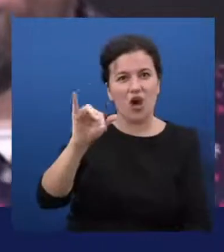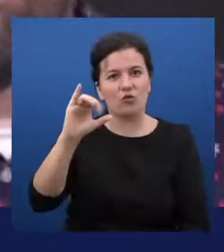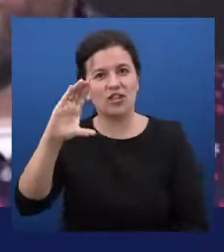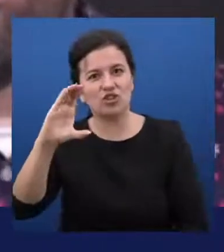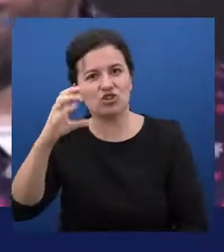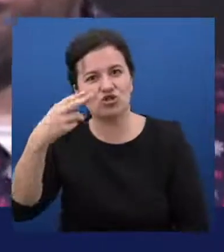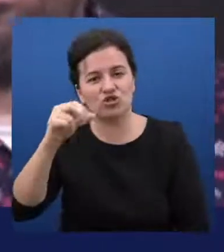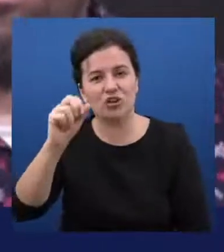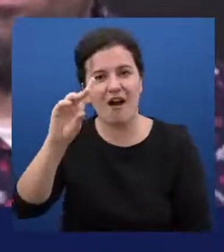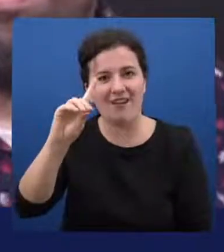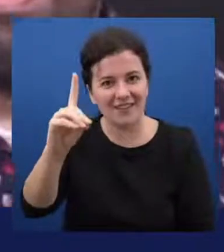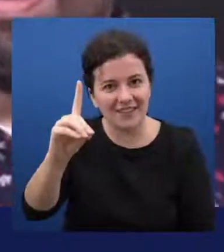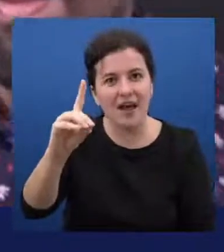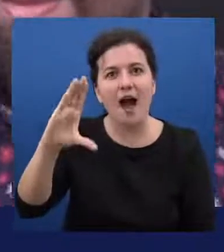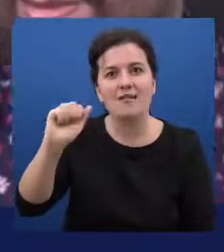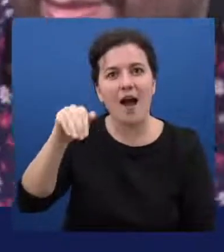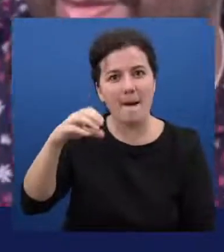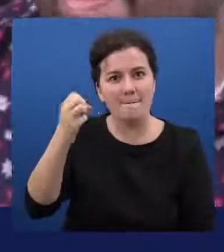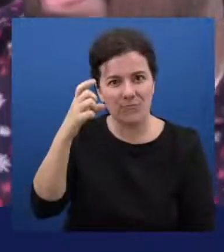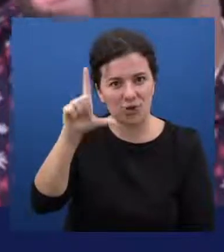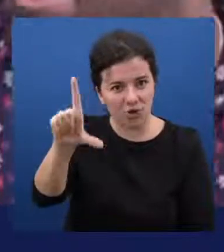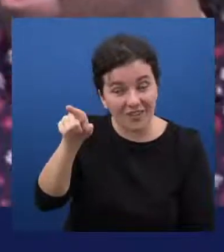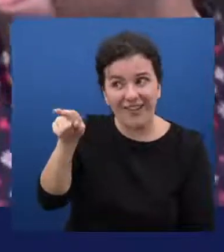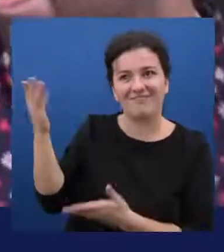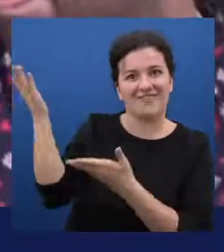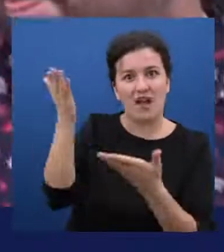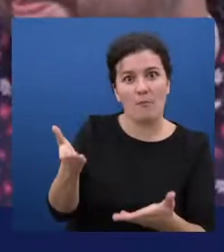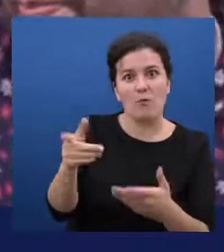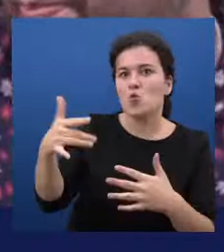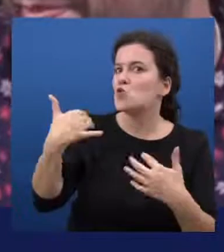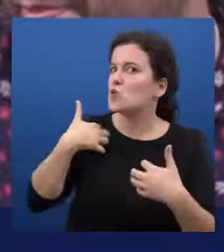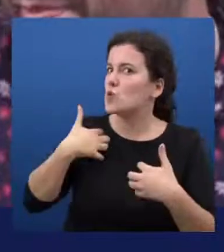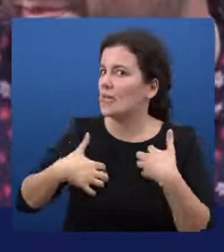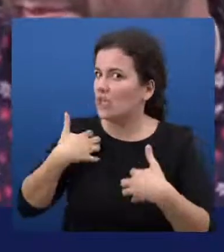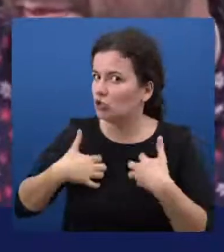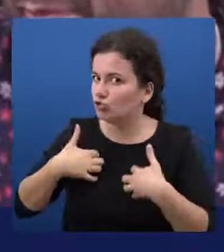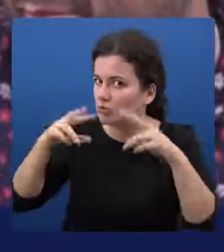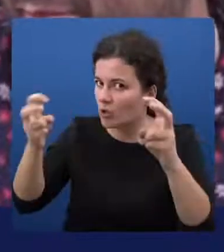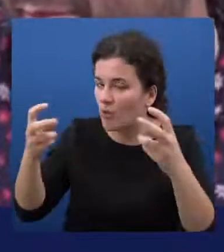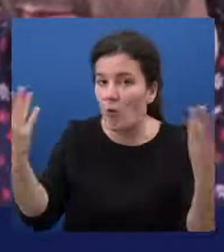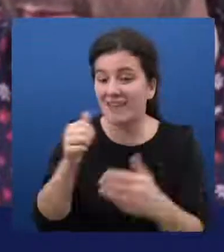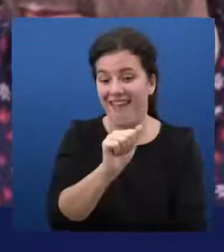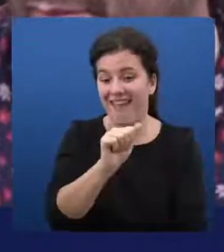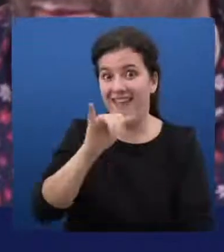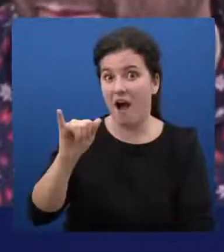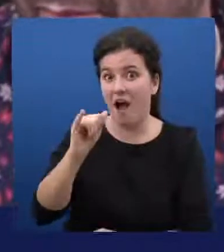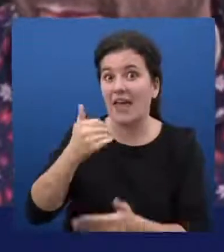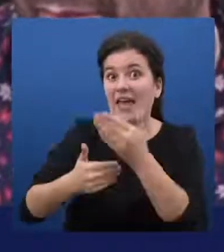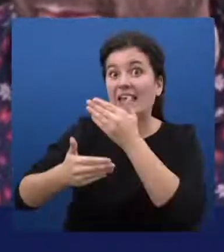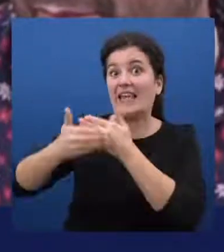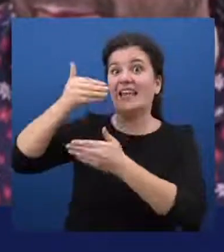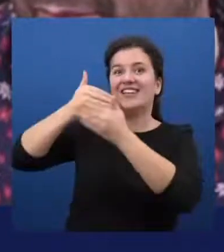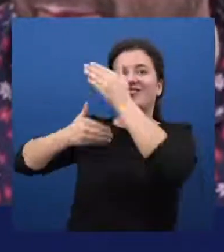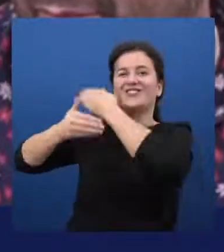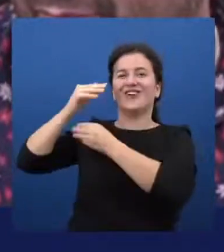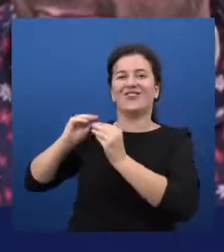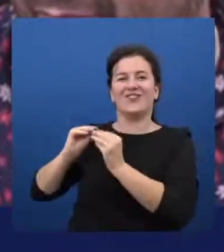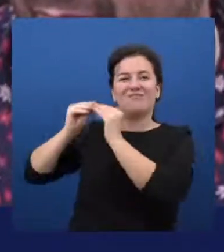yeah, I think well, we've got some plans, so we'll get back to that in the next few months.